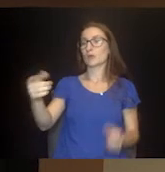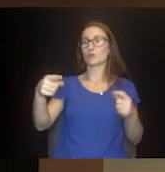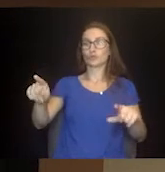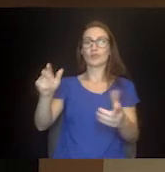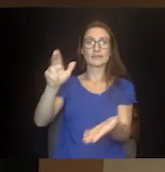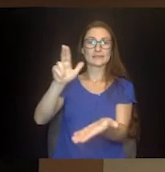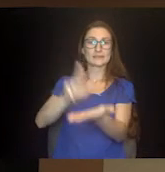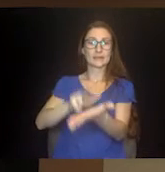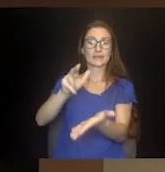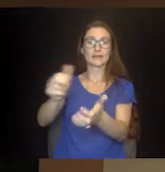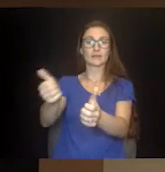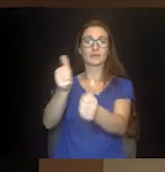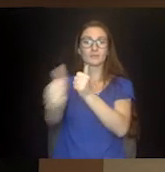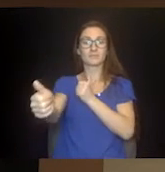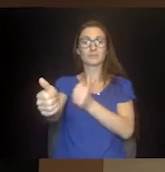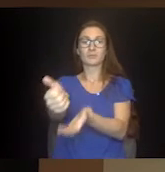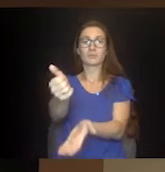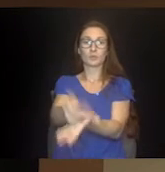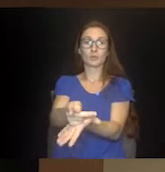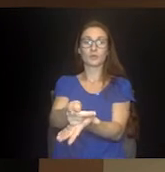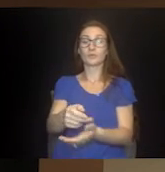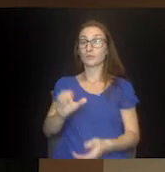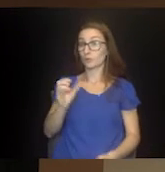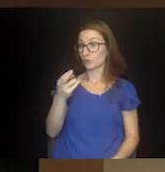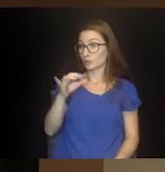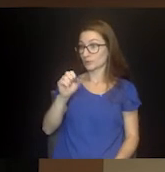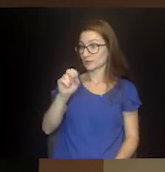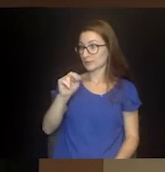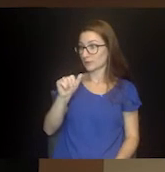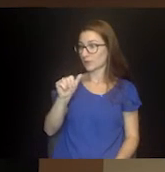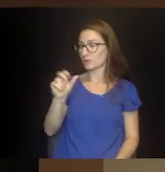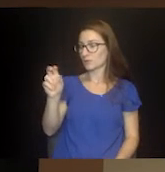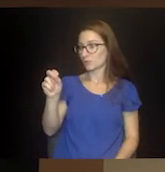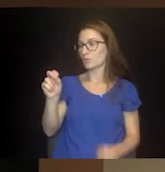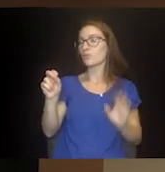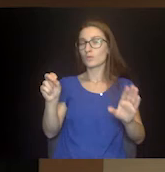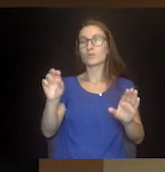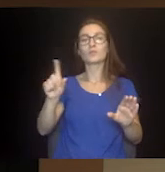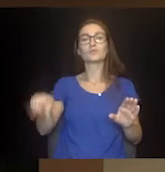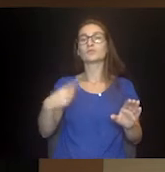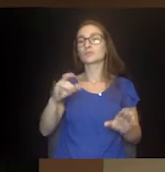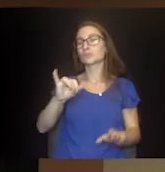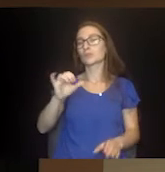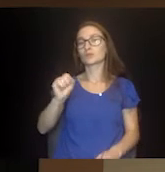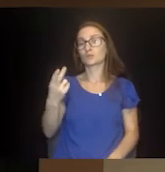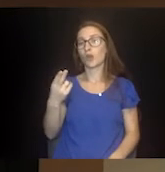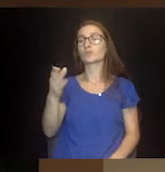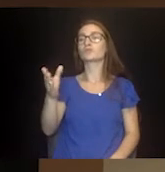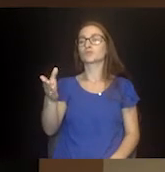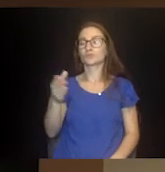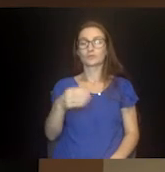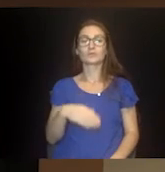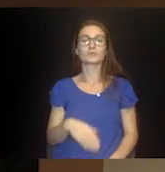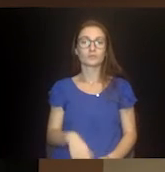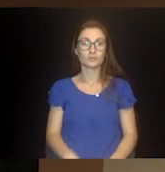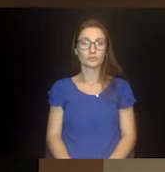there during the time when it was signing, of course. So I don't know, were you there, Christina, too? Okay, no, so it was only Josh.